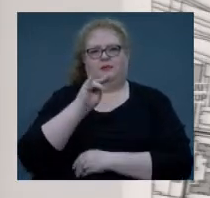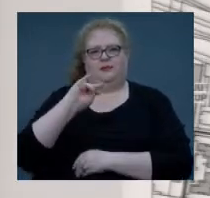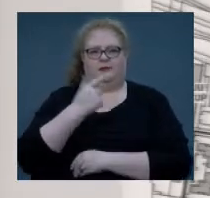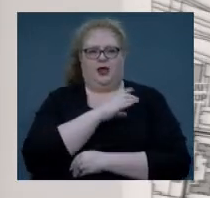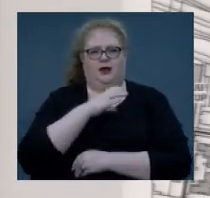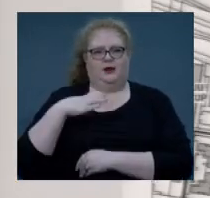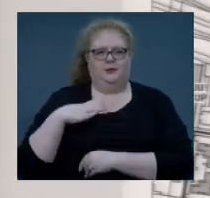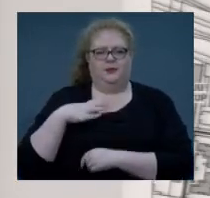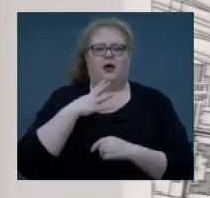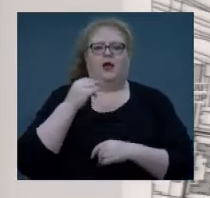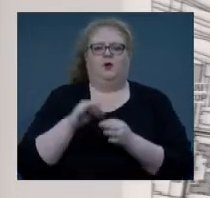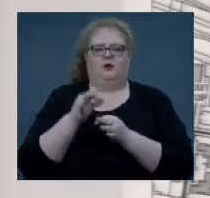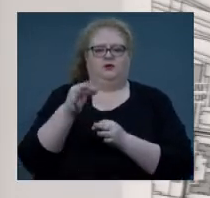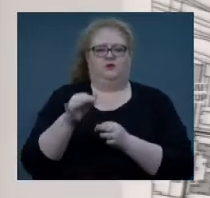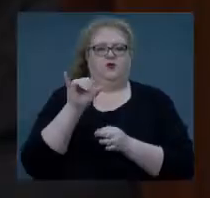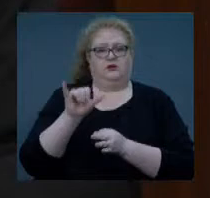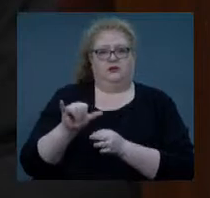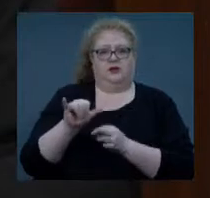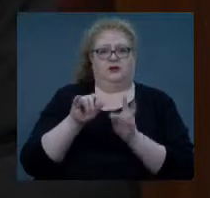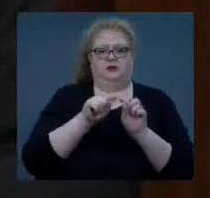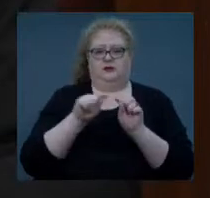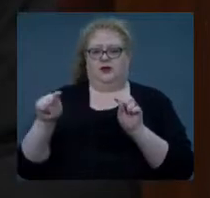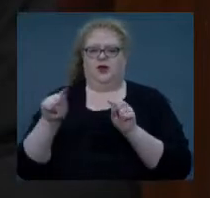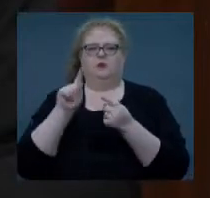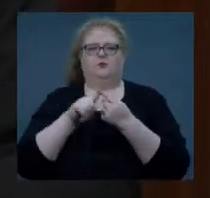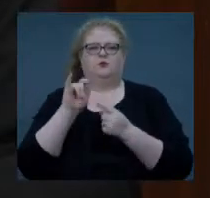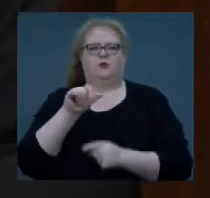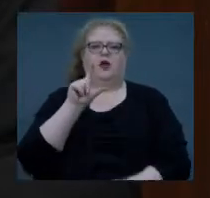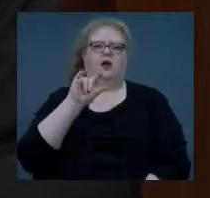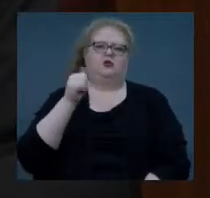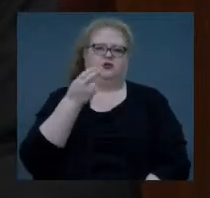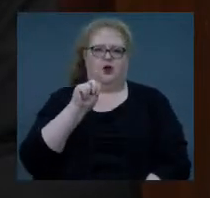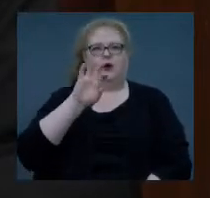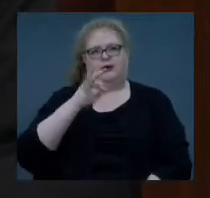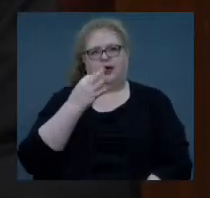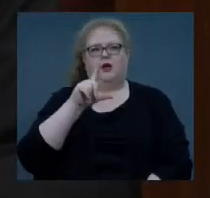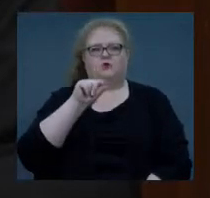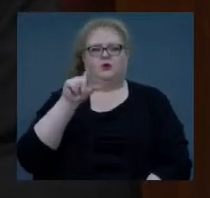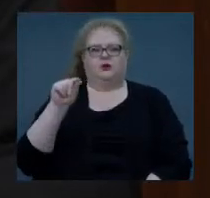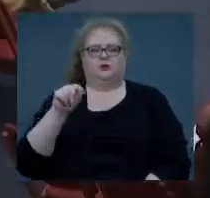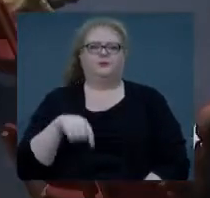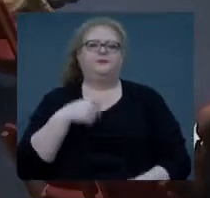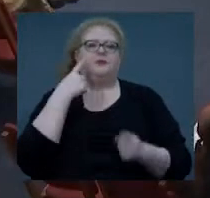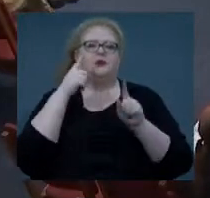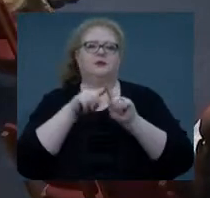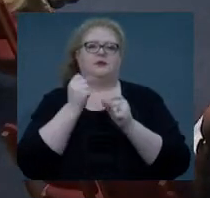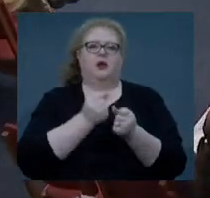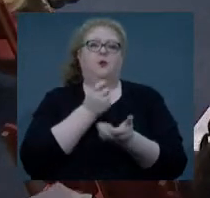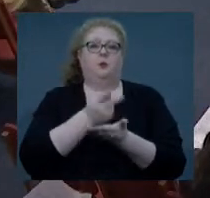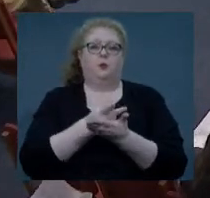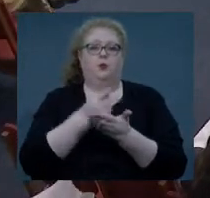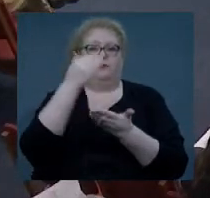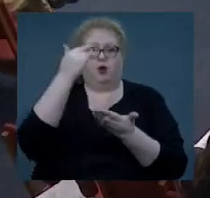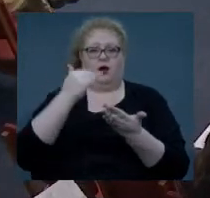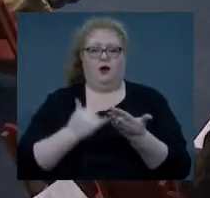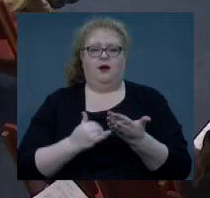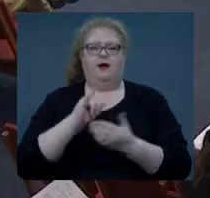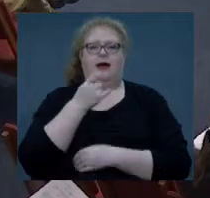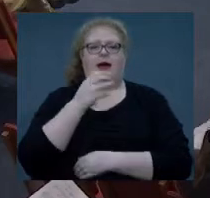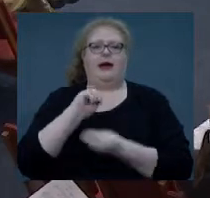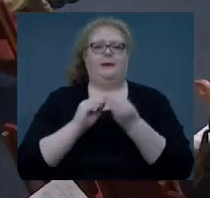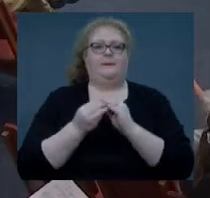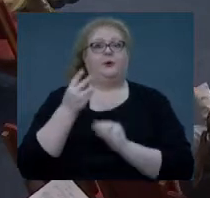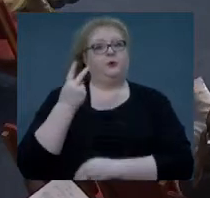of this item to the January 9, 2020 meeting. Consent approval items. Item number